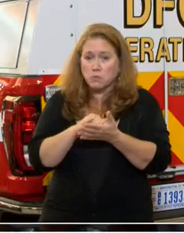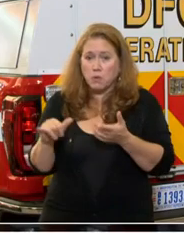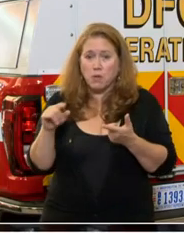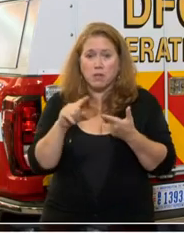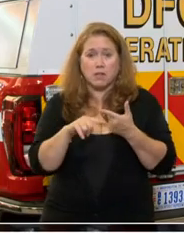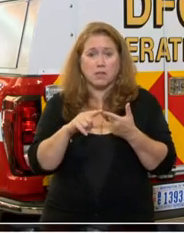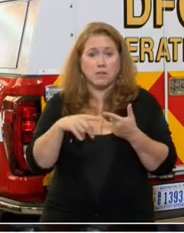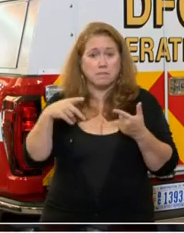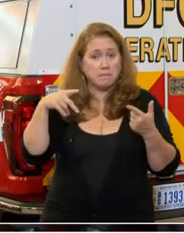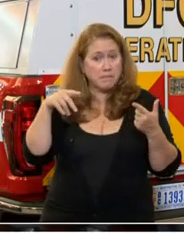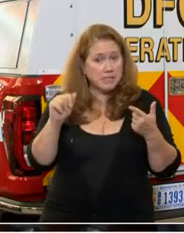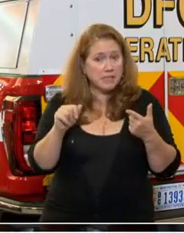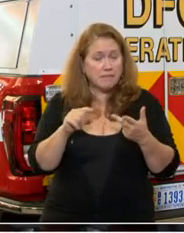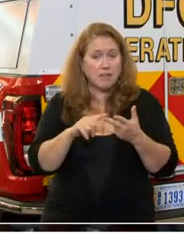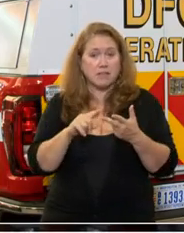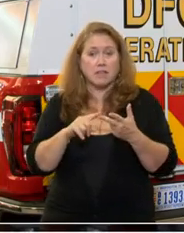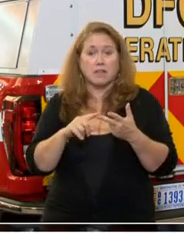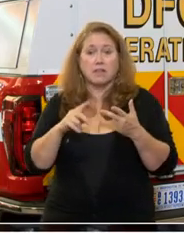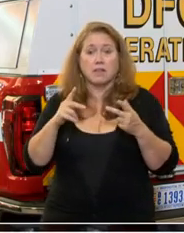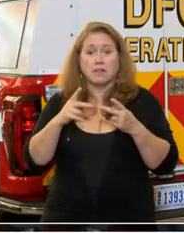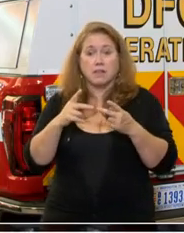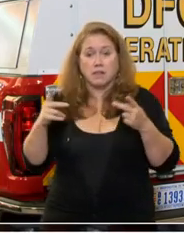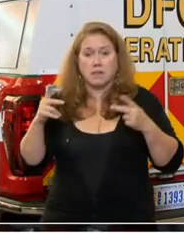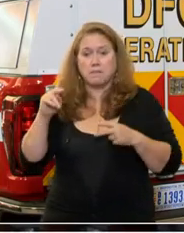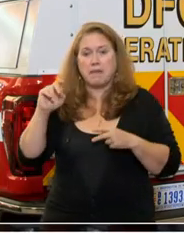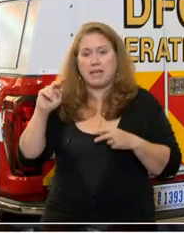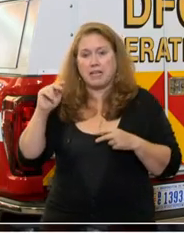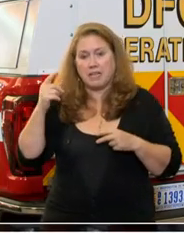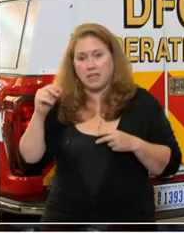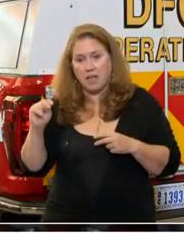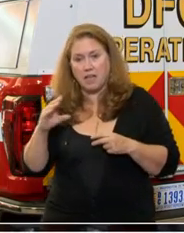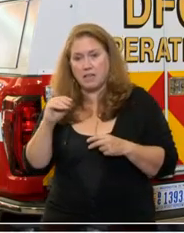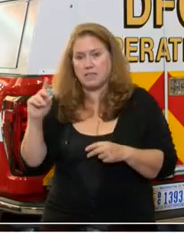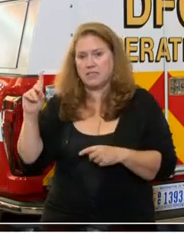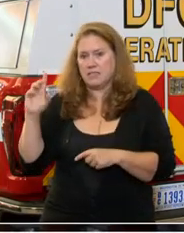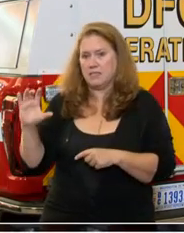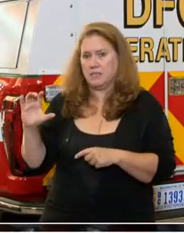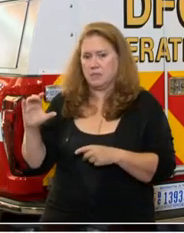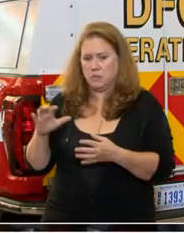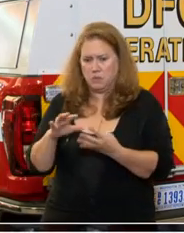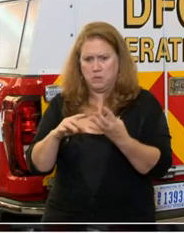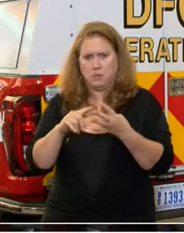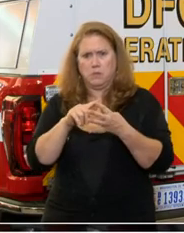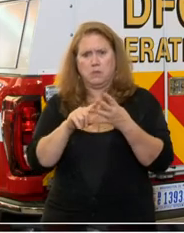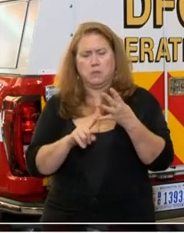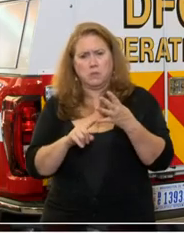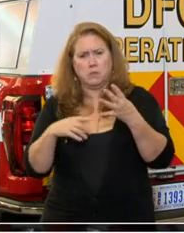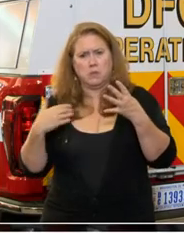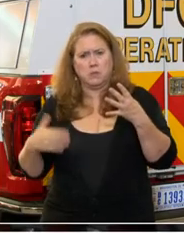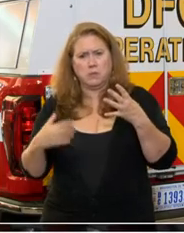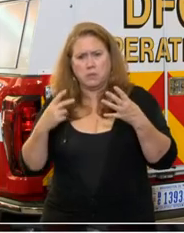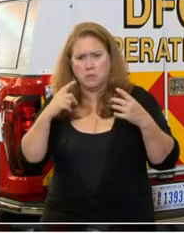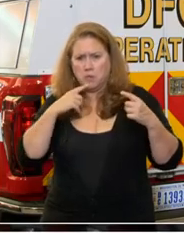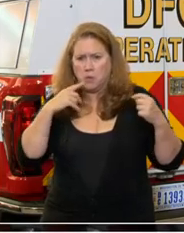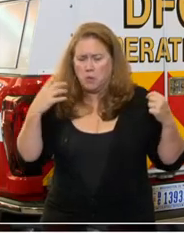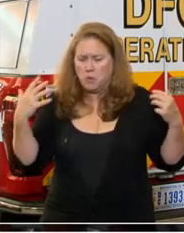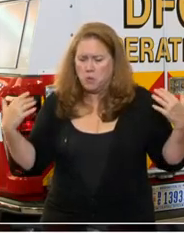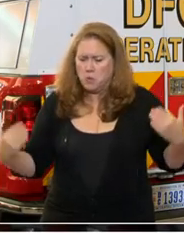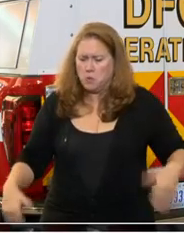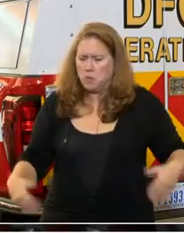in Washington, D.C., terror upended our lives and stole